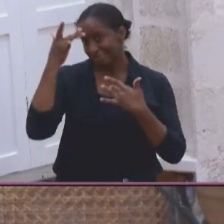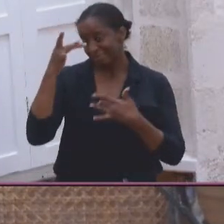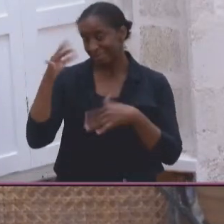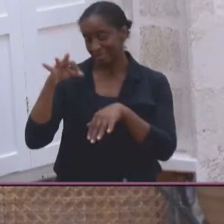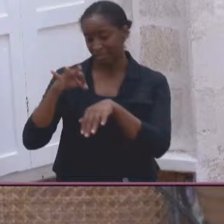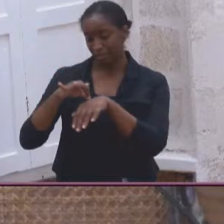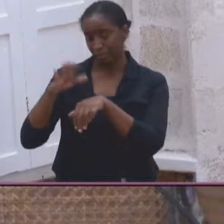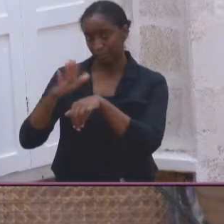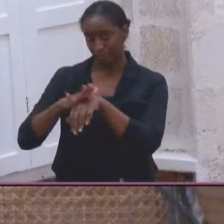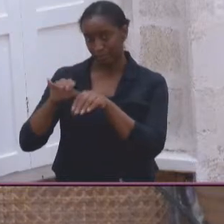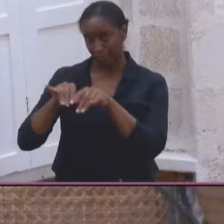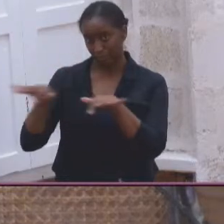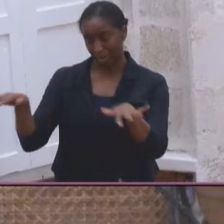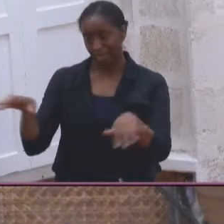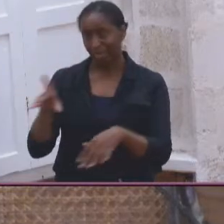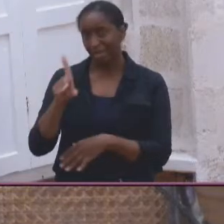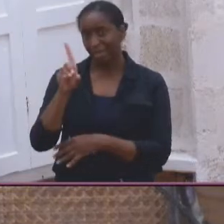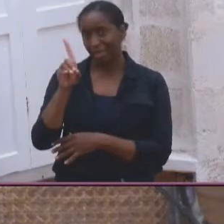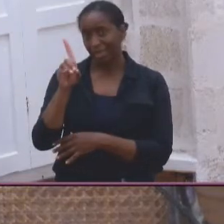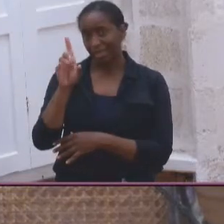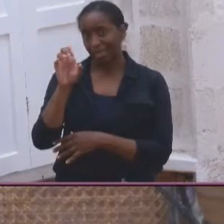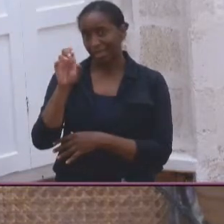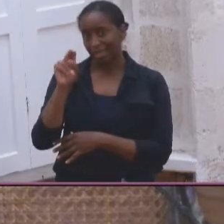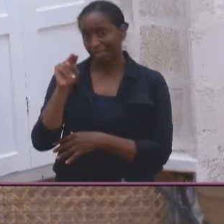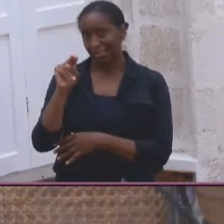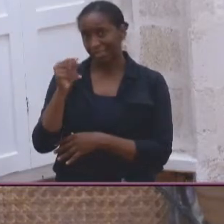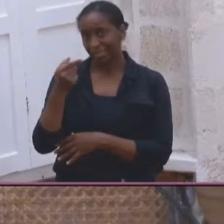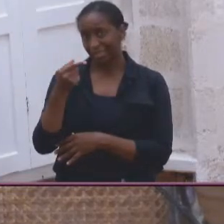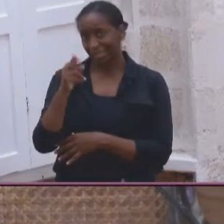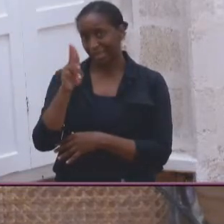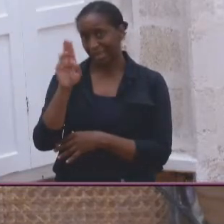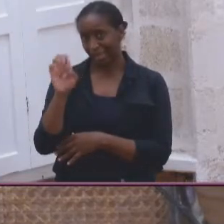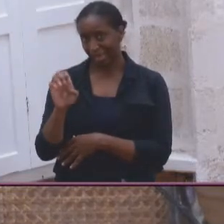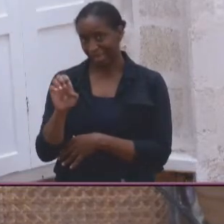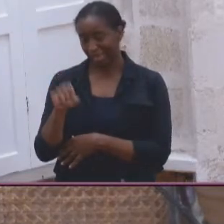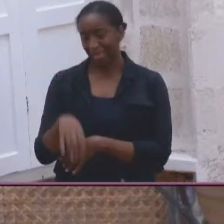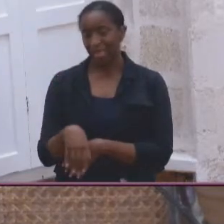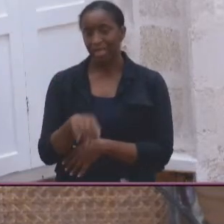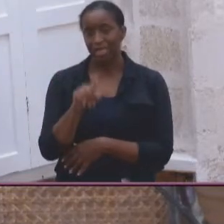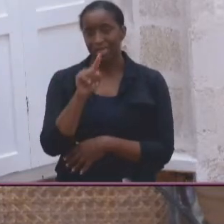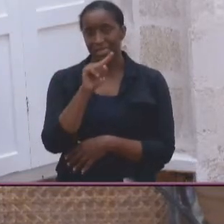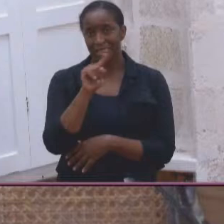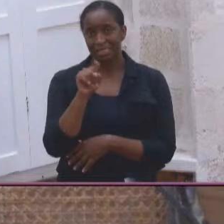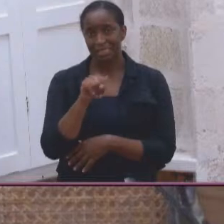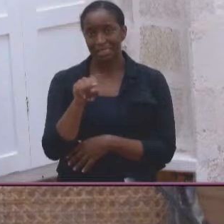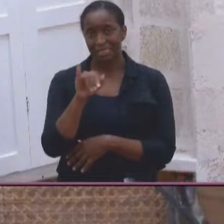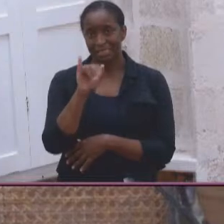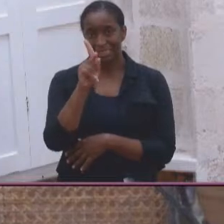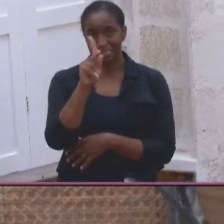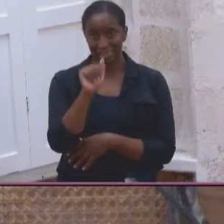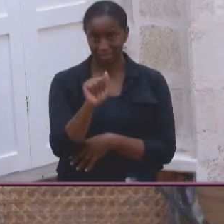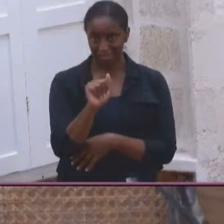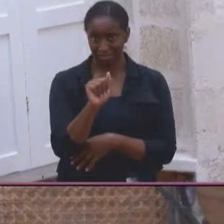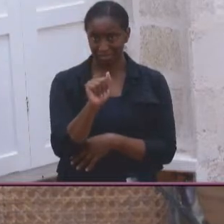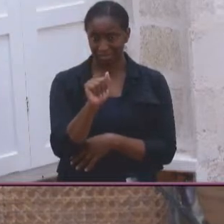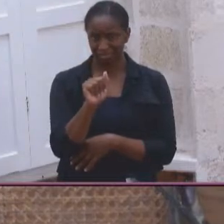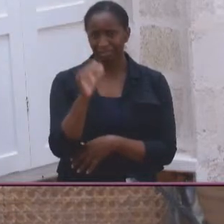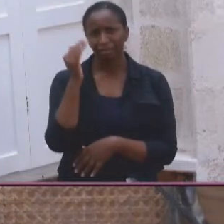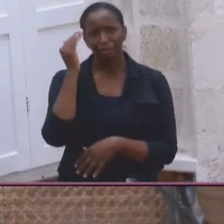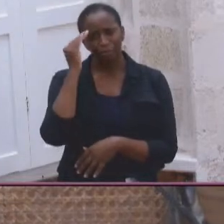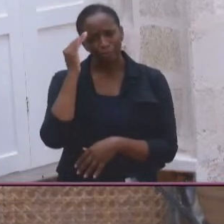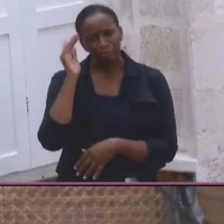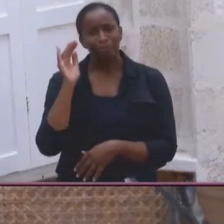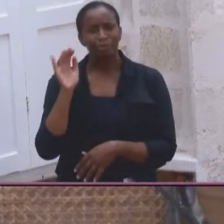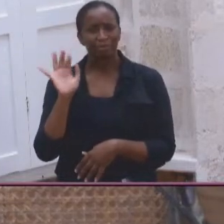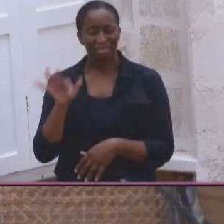those vector diseases caused by mosquitoes. And we know the impact that it has on the country.